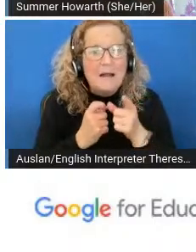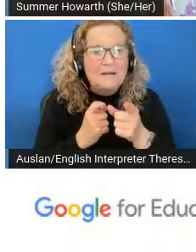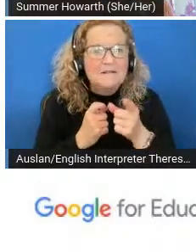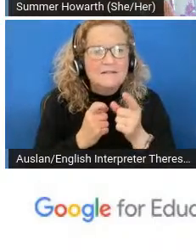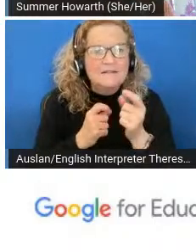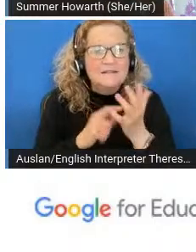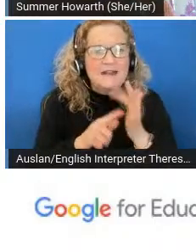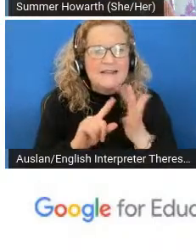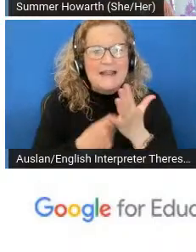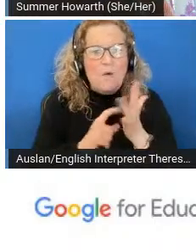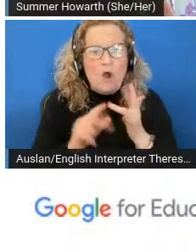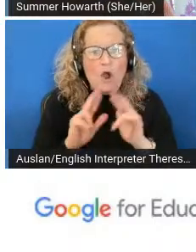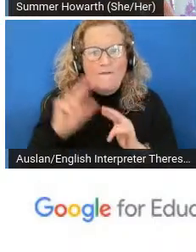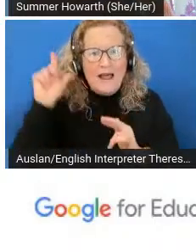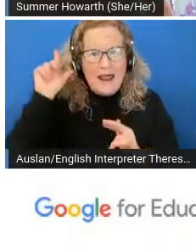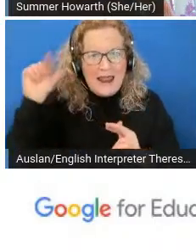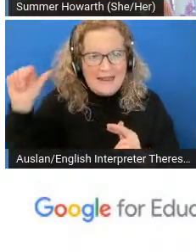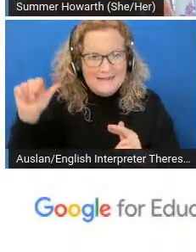ask me some questions.